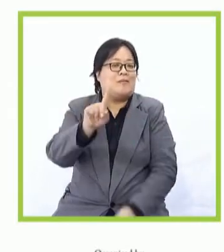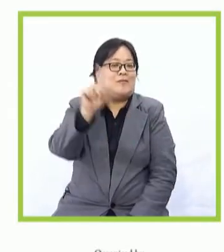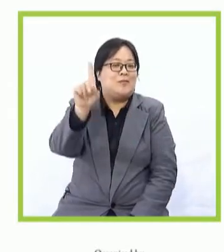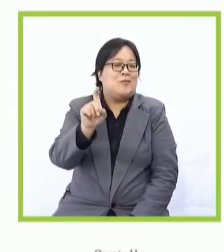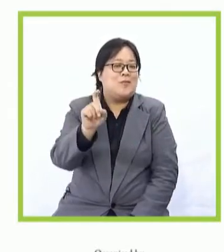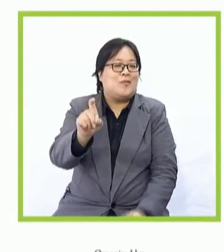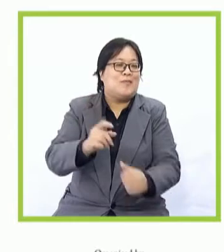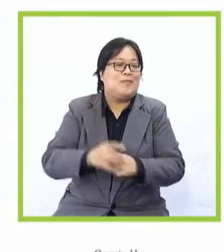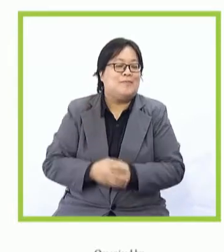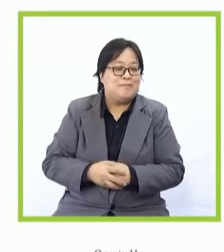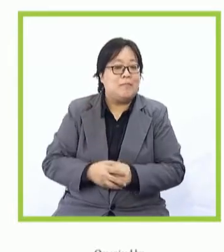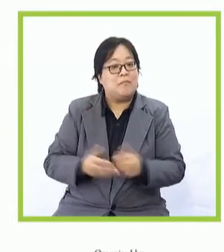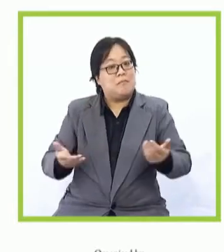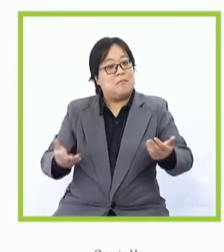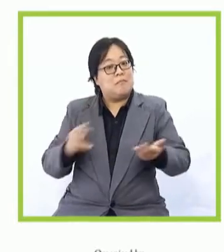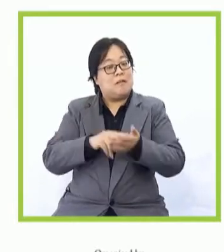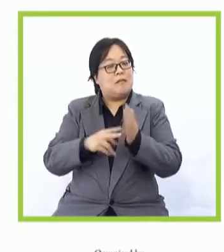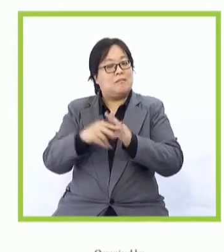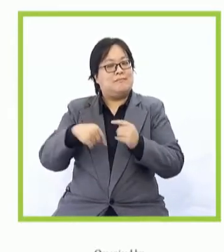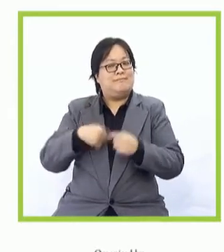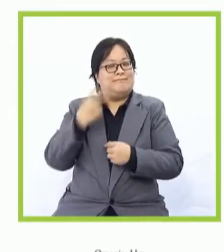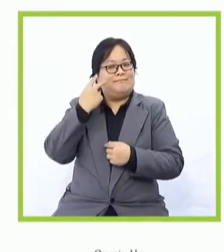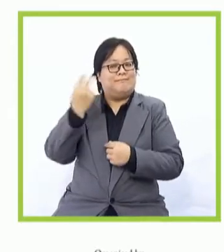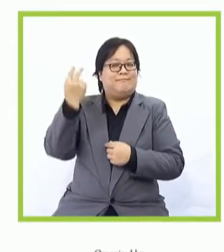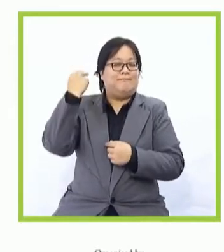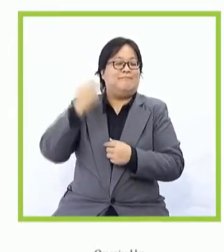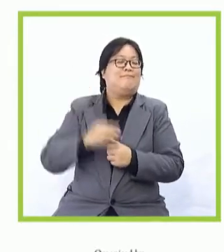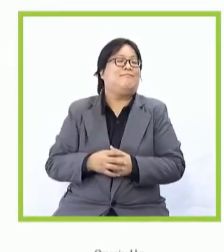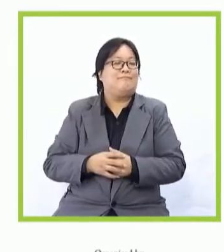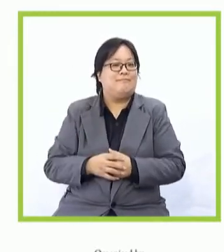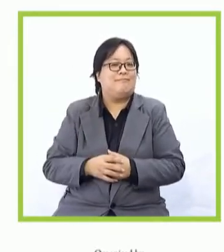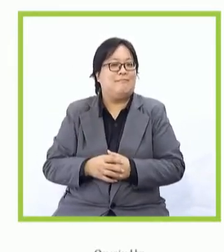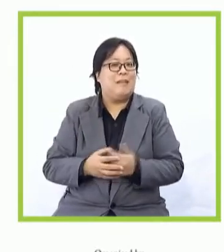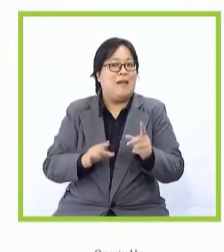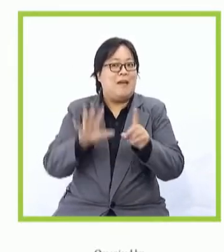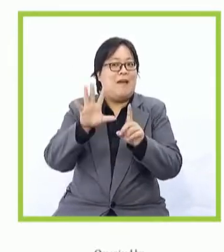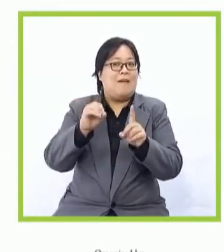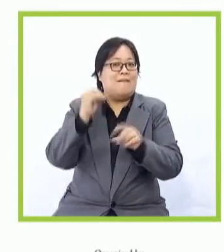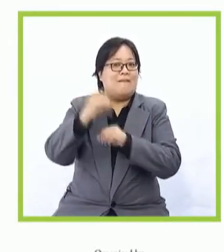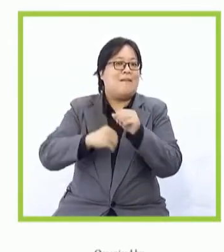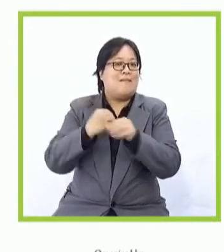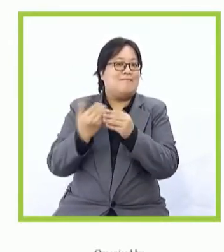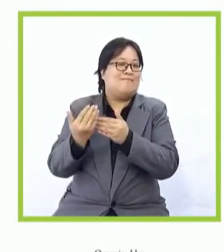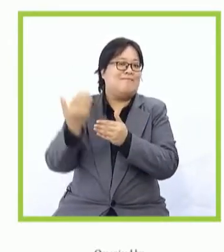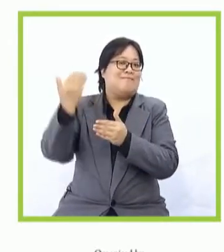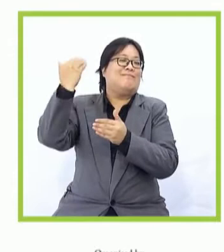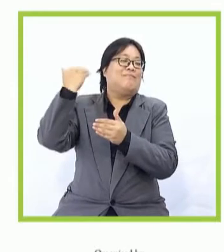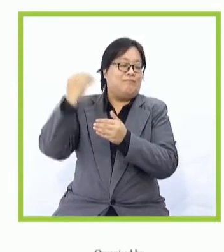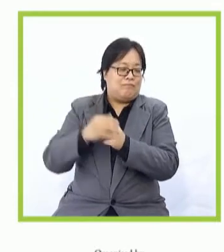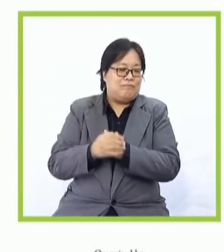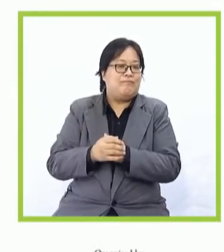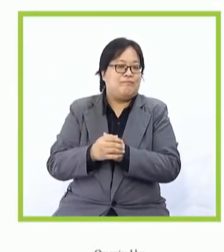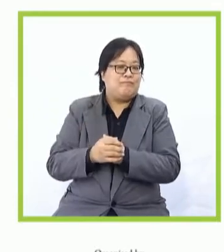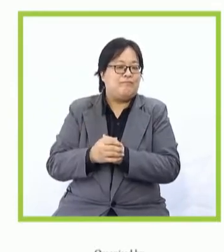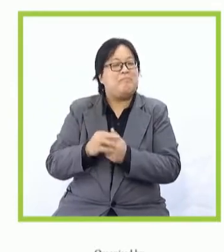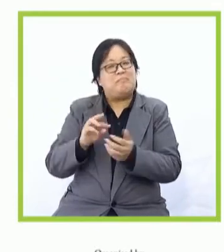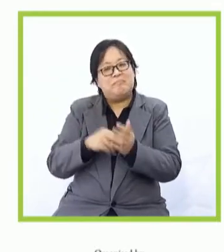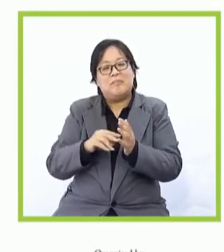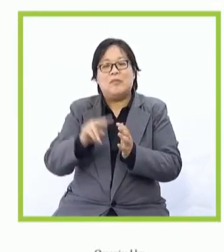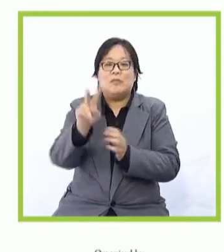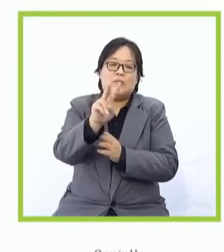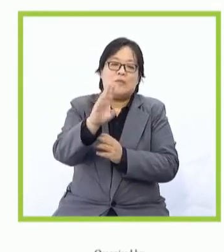that I mean, when I looked back, and this is 150 years of history, I'm looking back across 2 centuries,